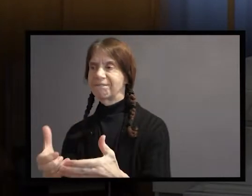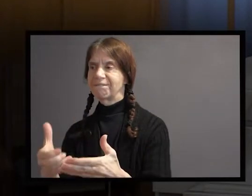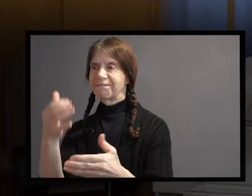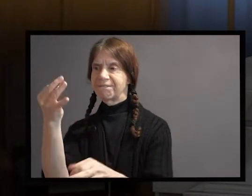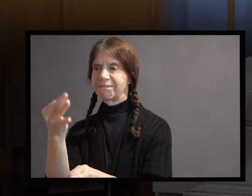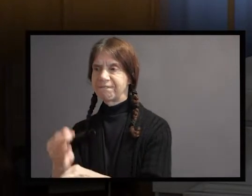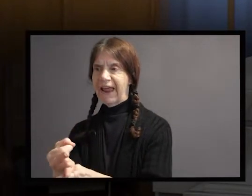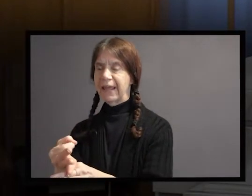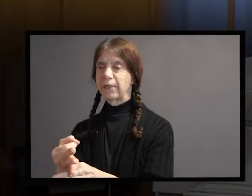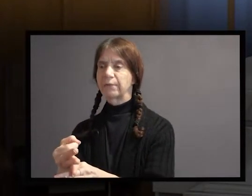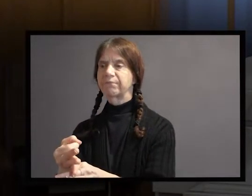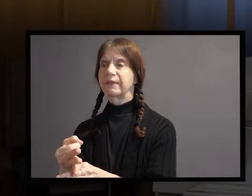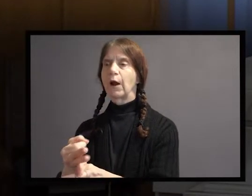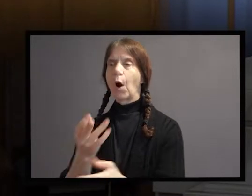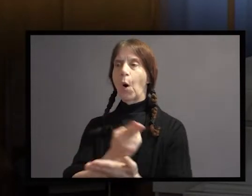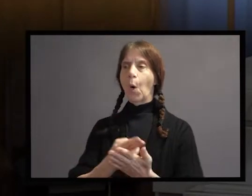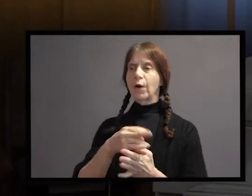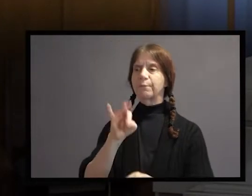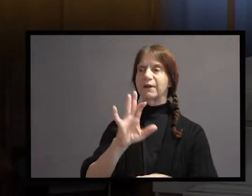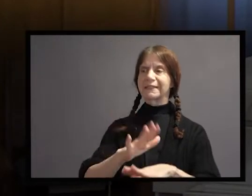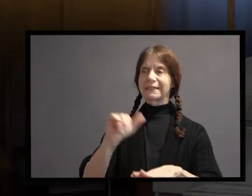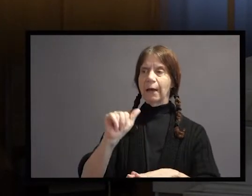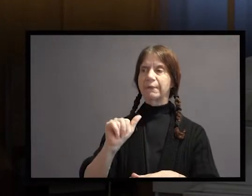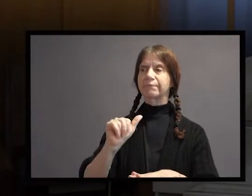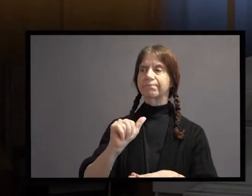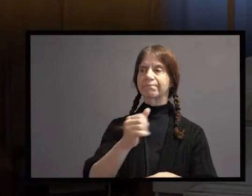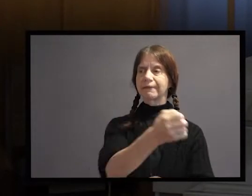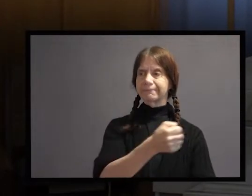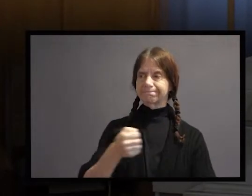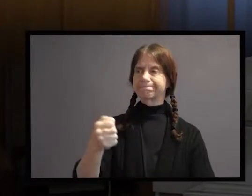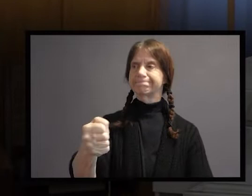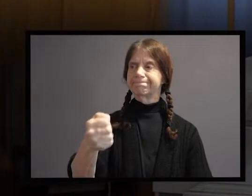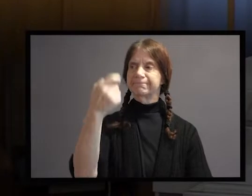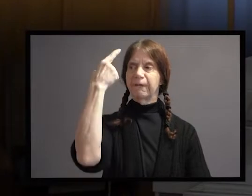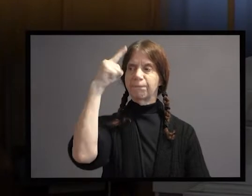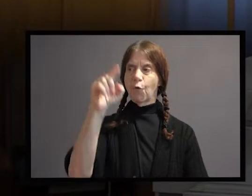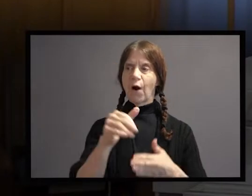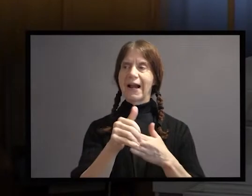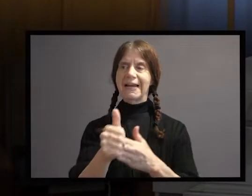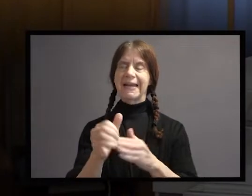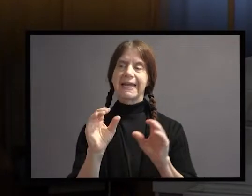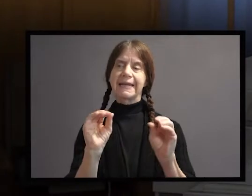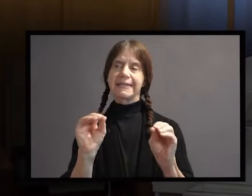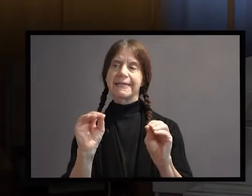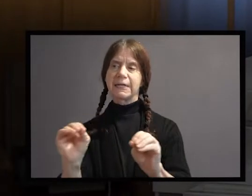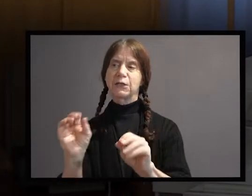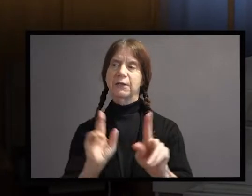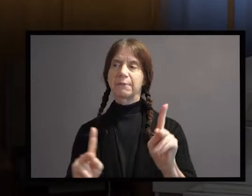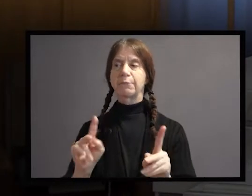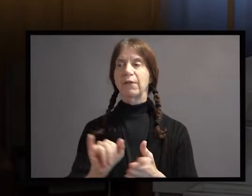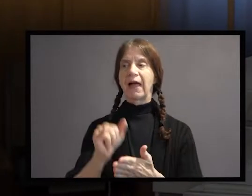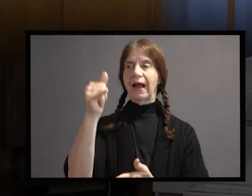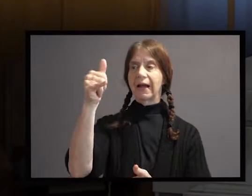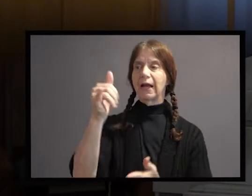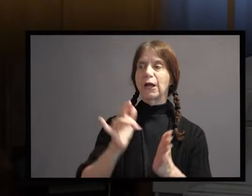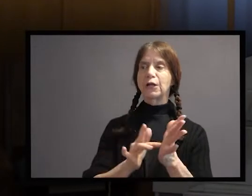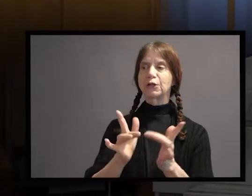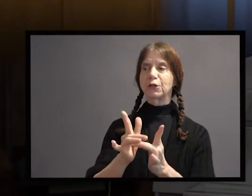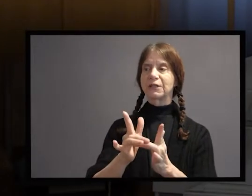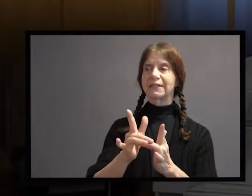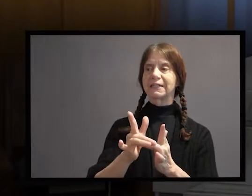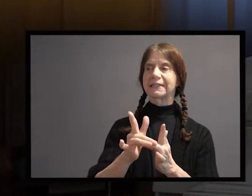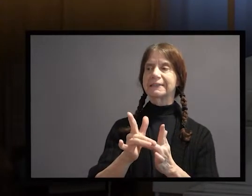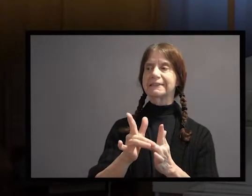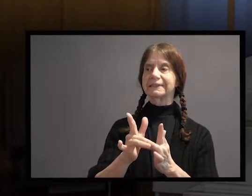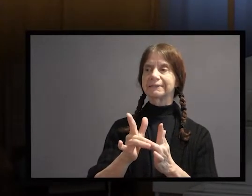flock in which the Holy Spirit has made you overseers, to care for the church of God, which he